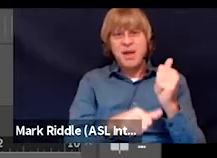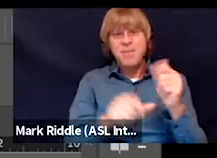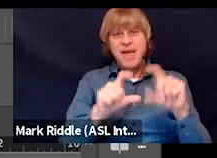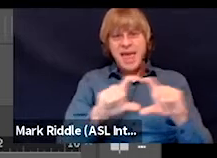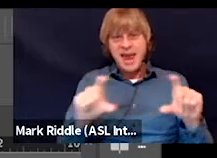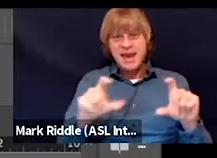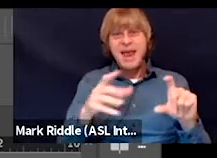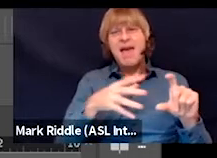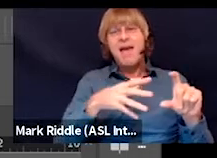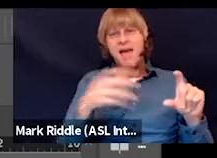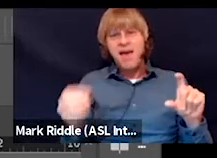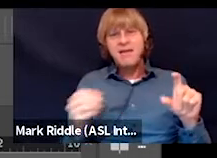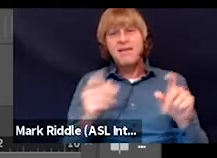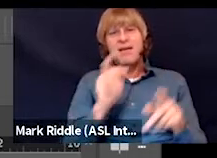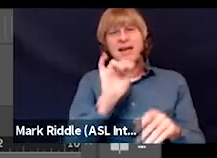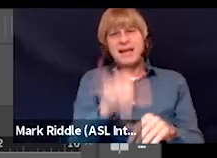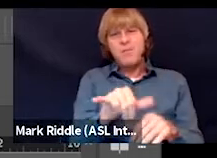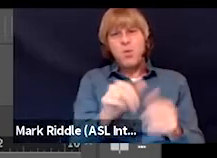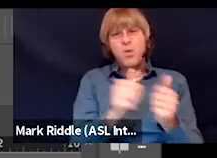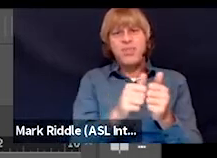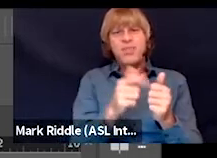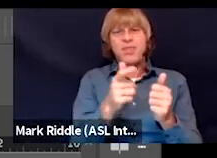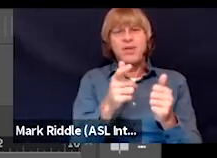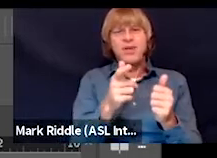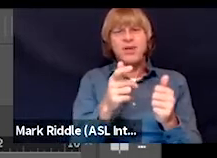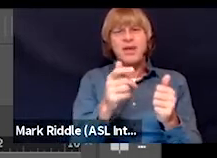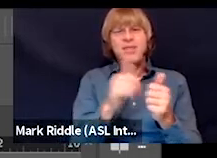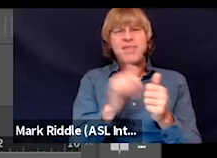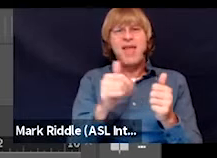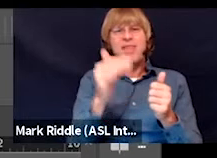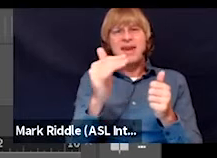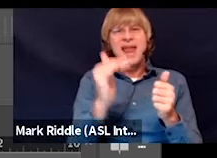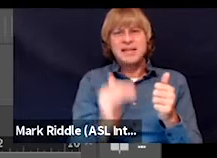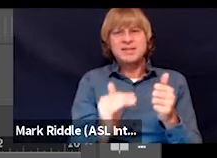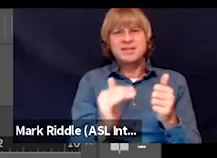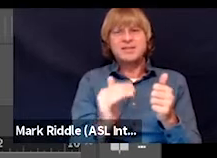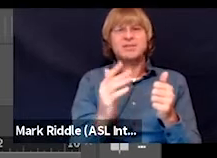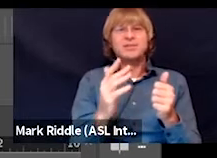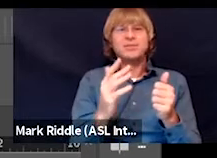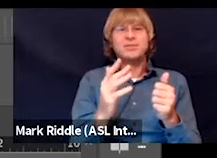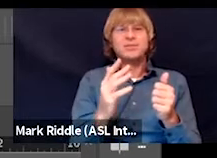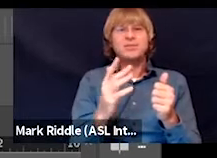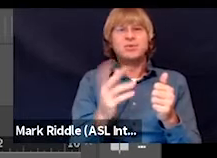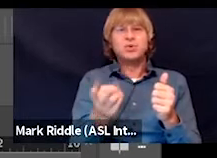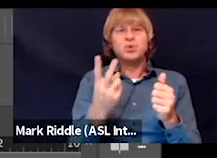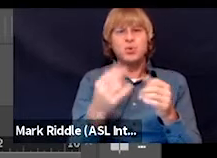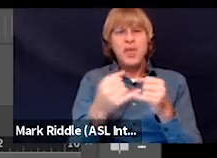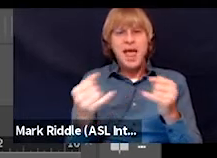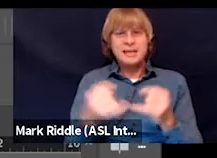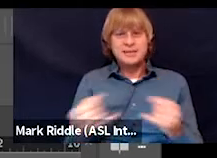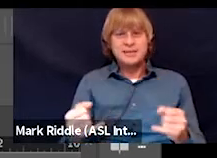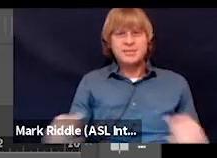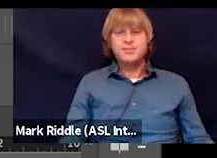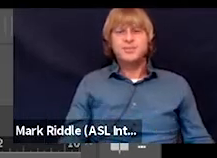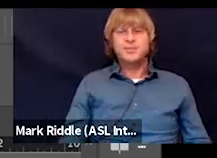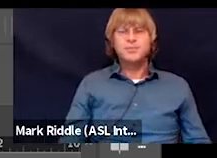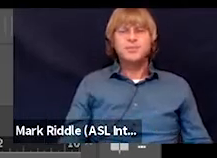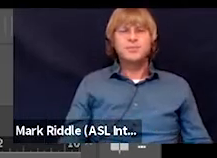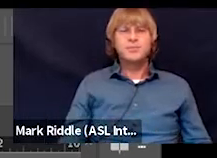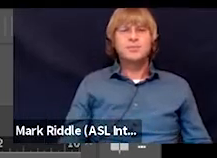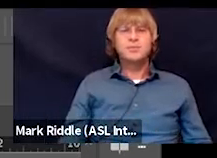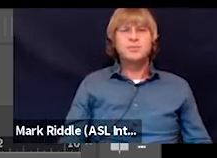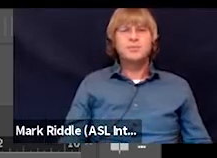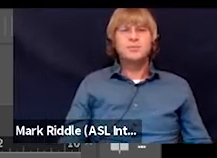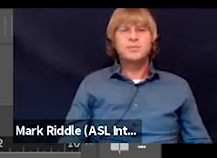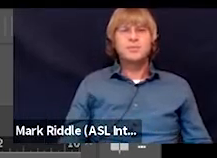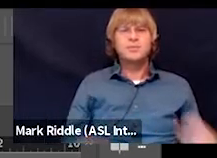and keep it with the next 2 lines. So let me show you